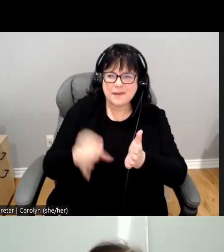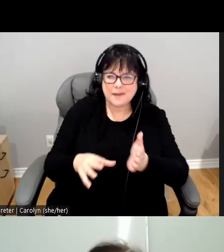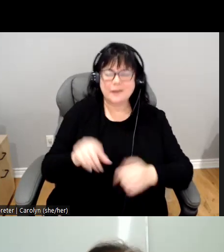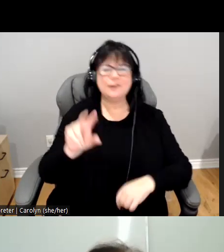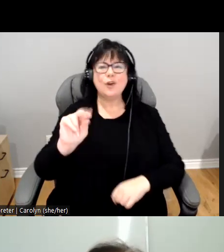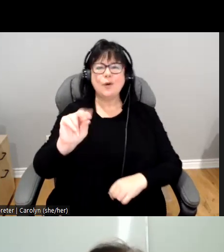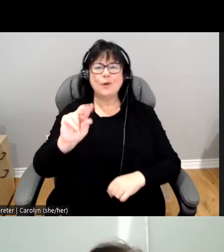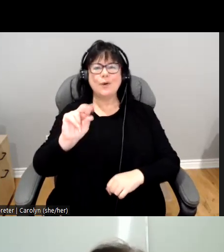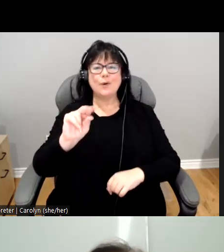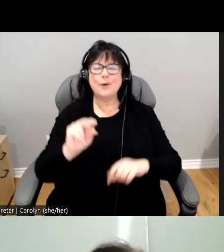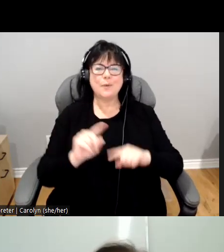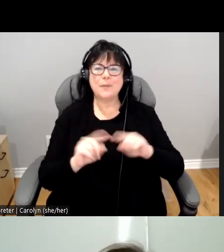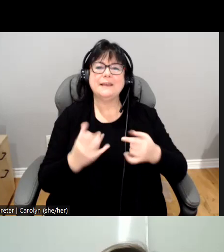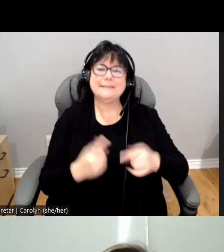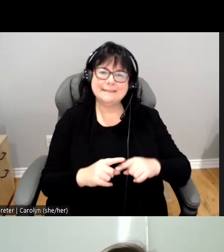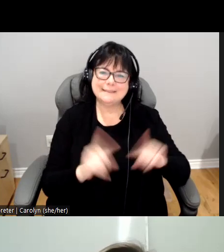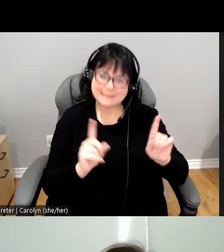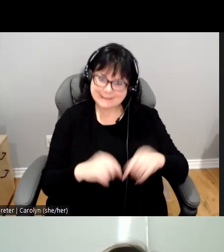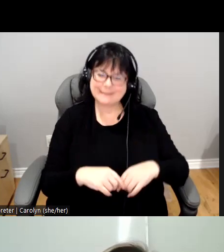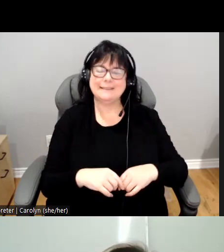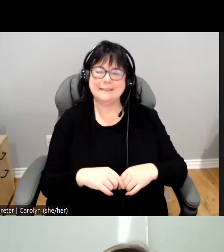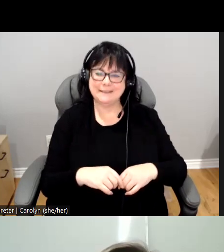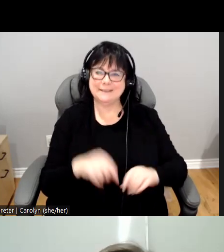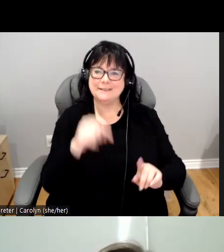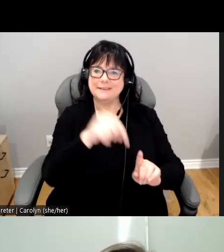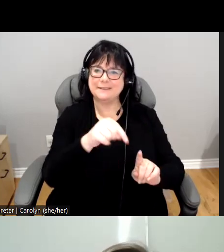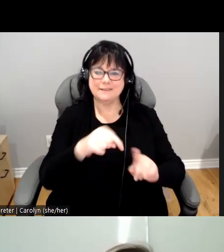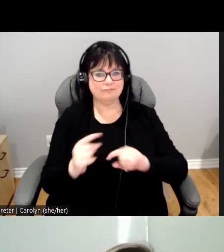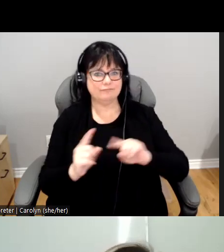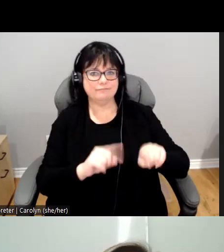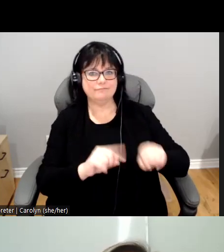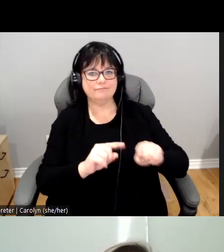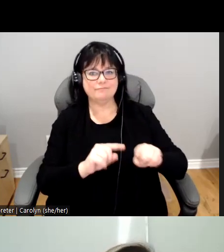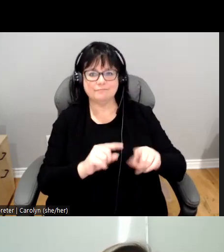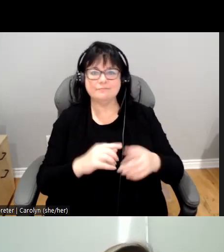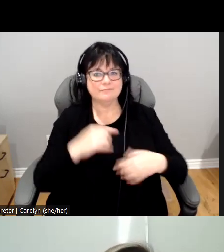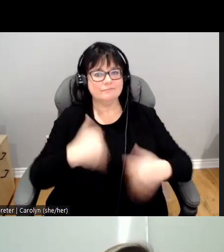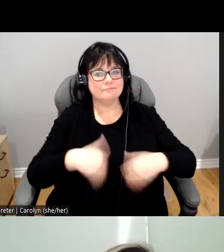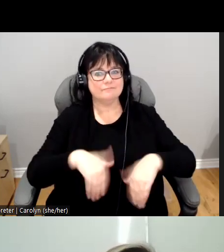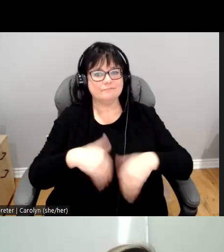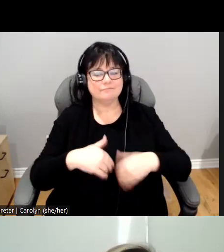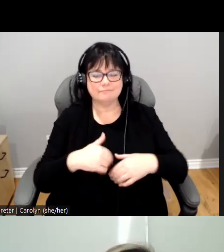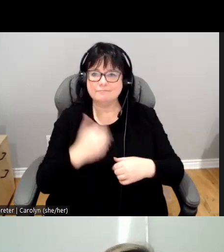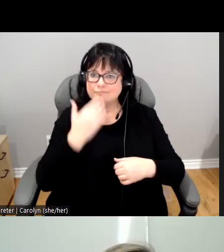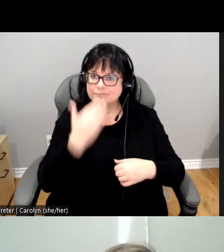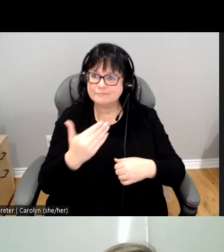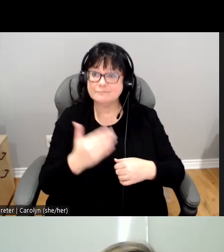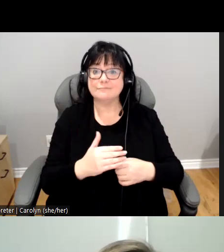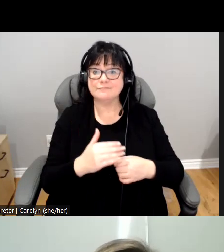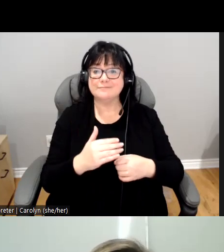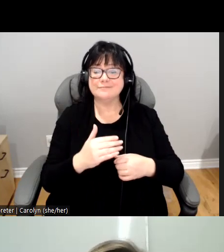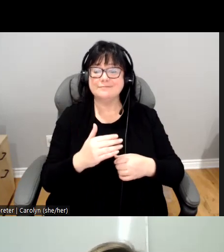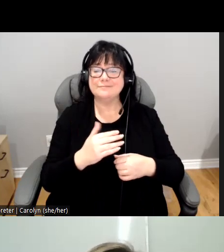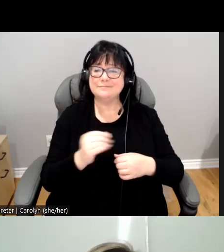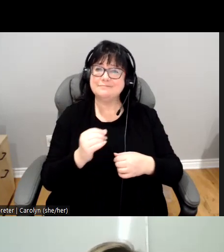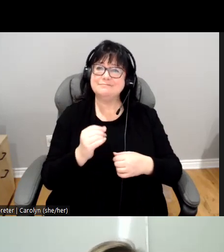and the steady attendance. It's great. And I think just an interesting